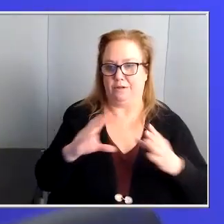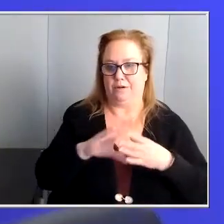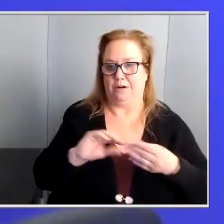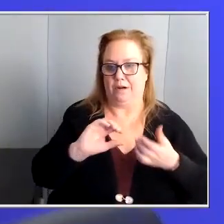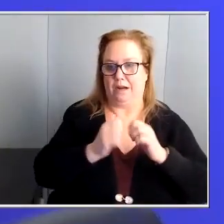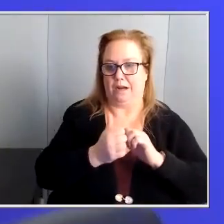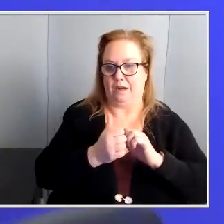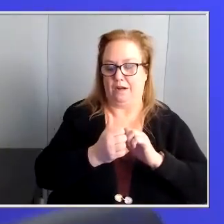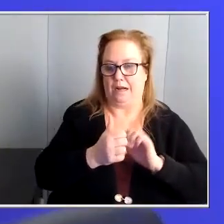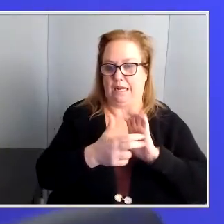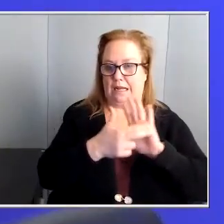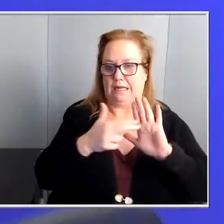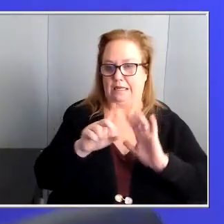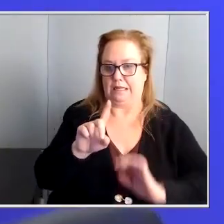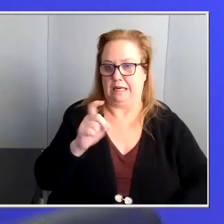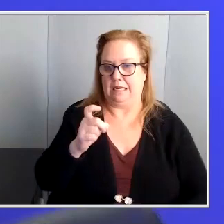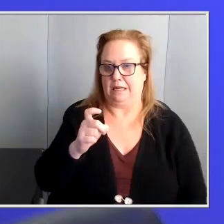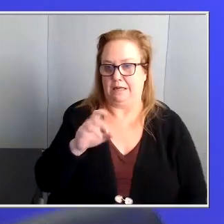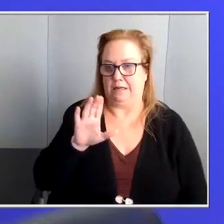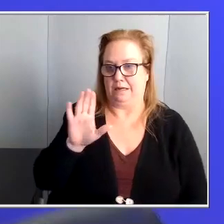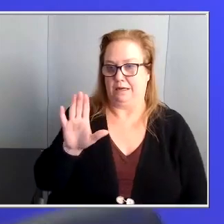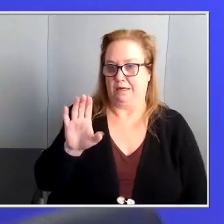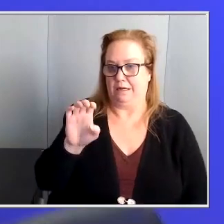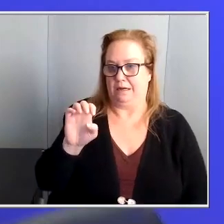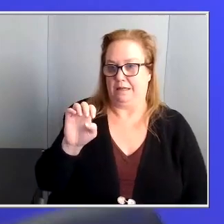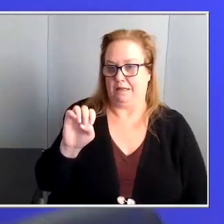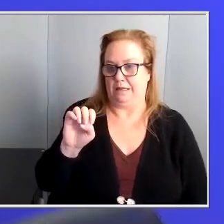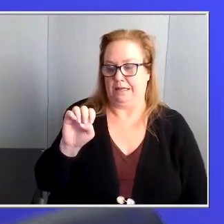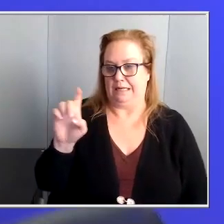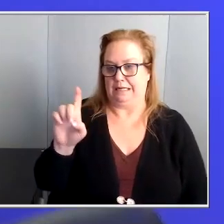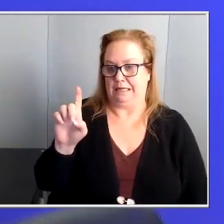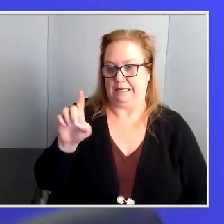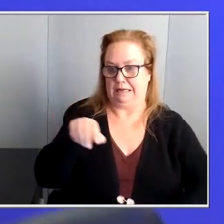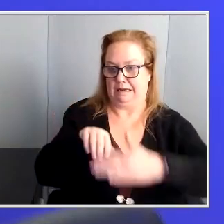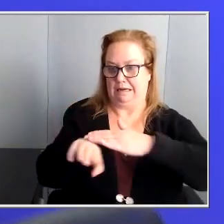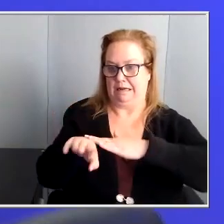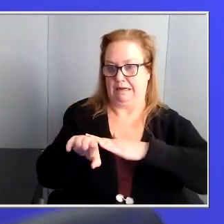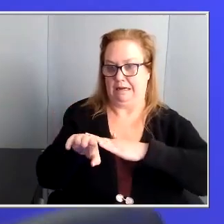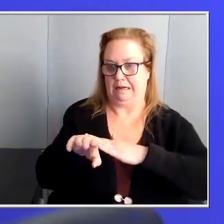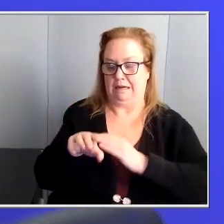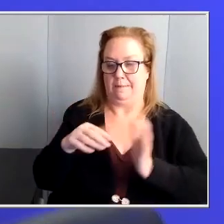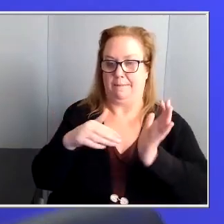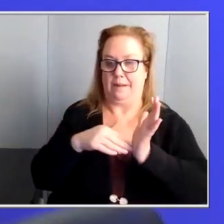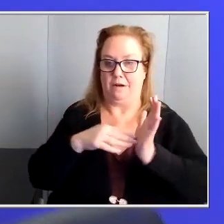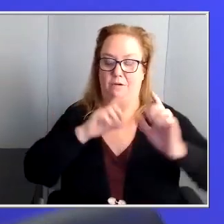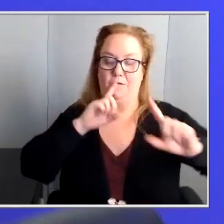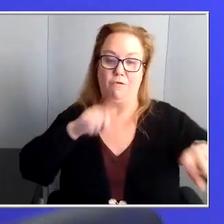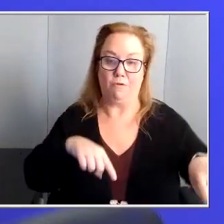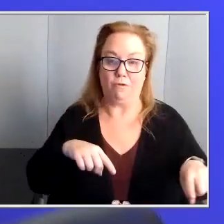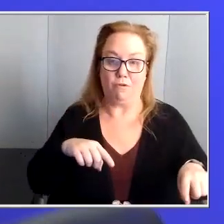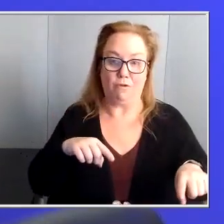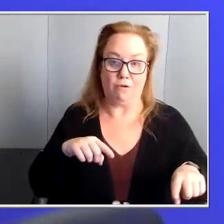got diagnosed. Okay. I went to the ED. I actually my doctor had ordered an